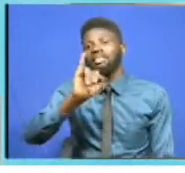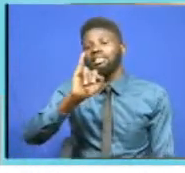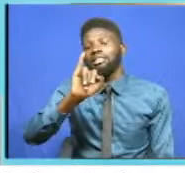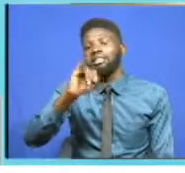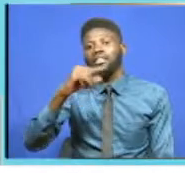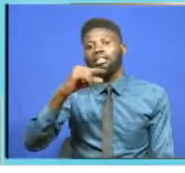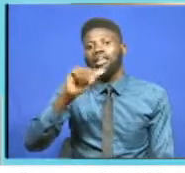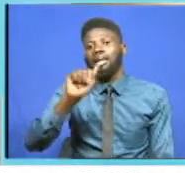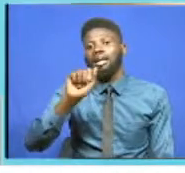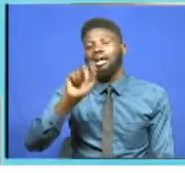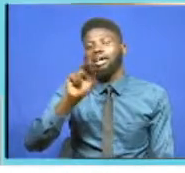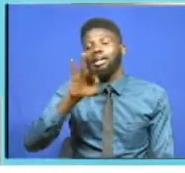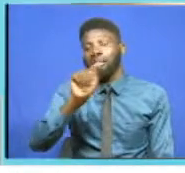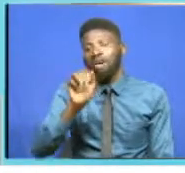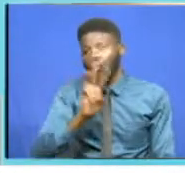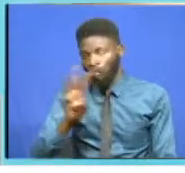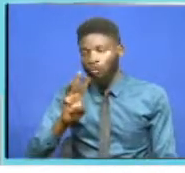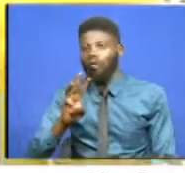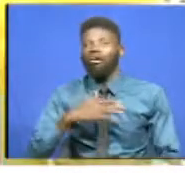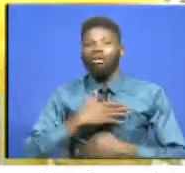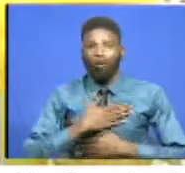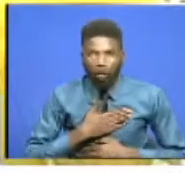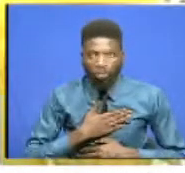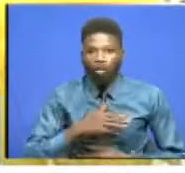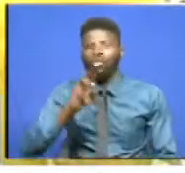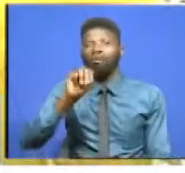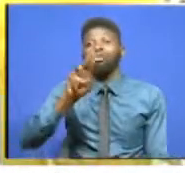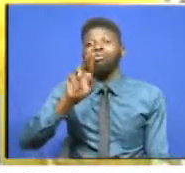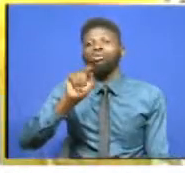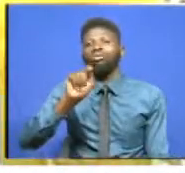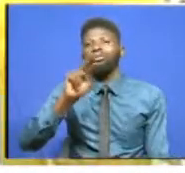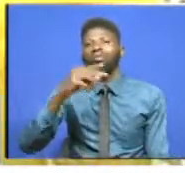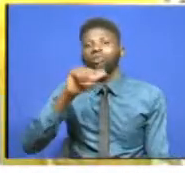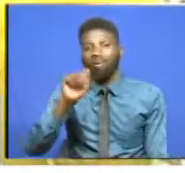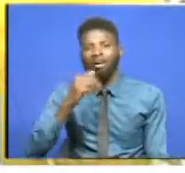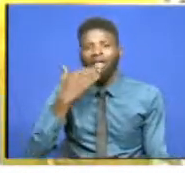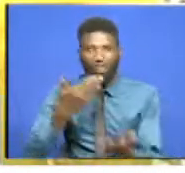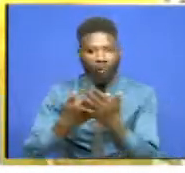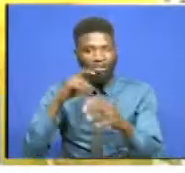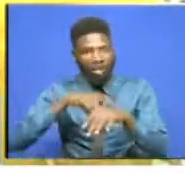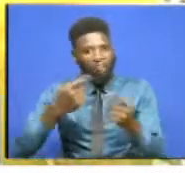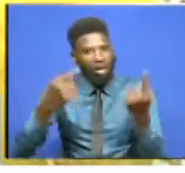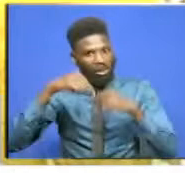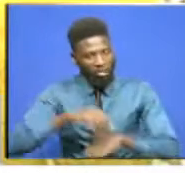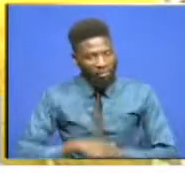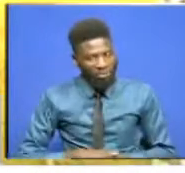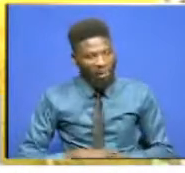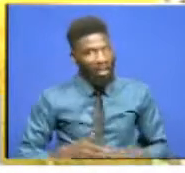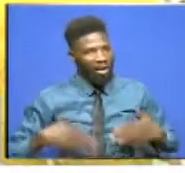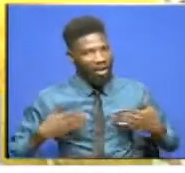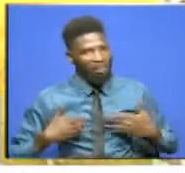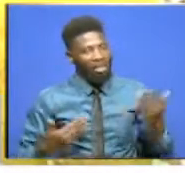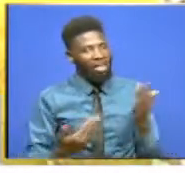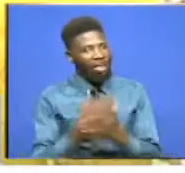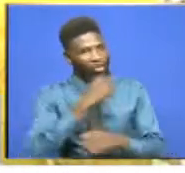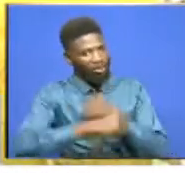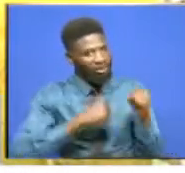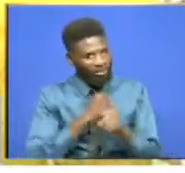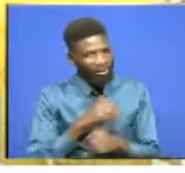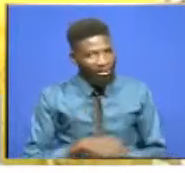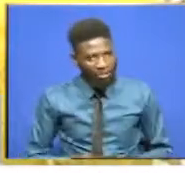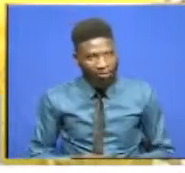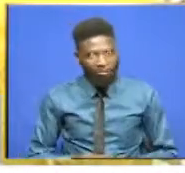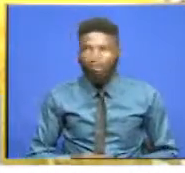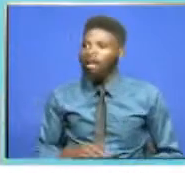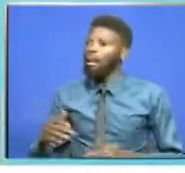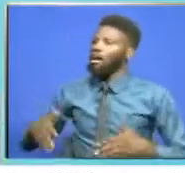Mutunga. Thank you so much for creating time for us. Happy New Year. Happy New Year. How are you? I'm good. And yes, we have also been engaging